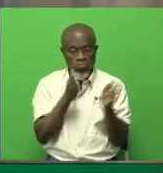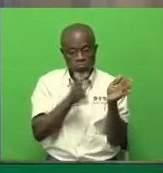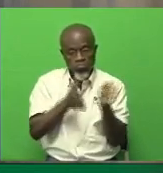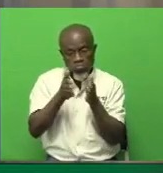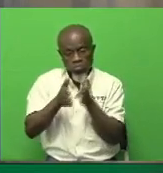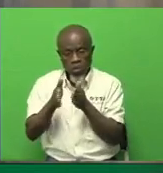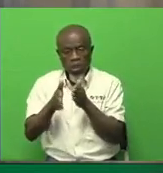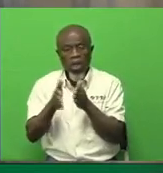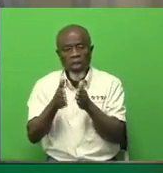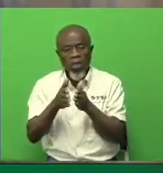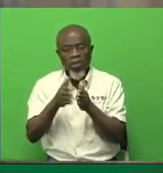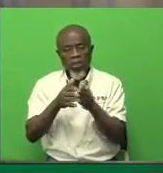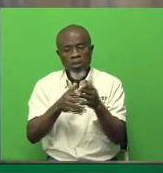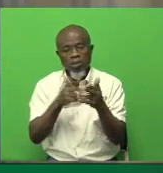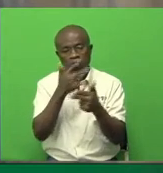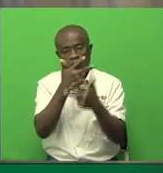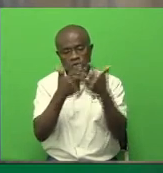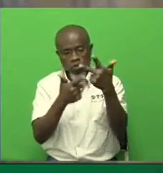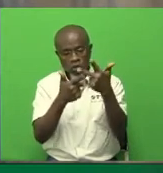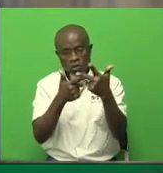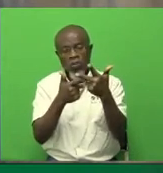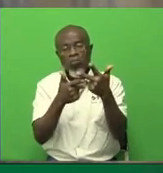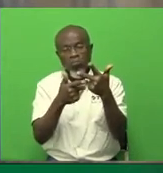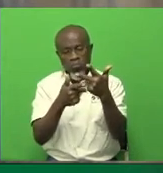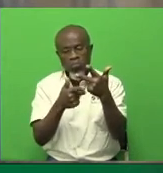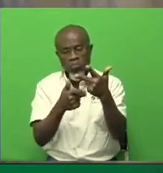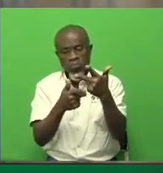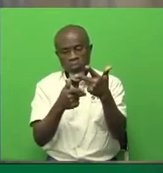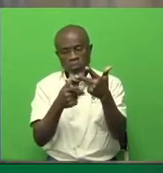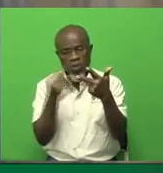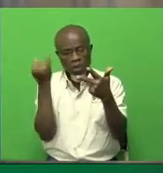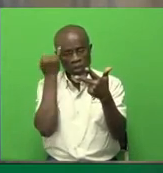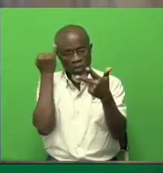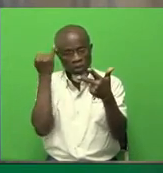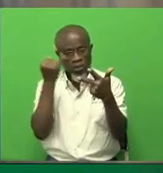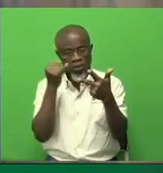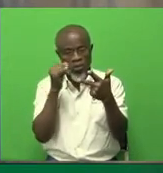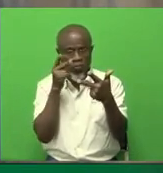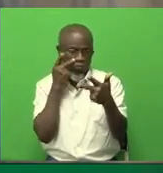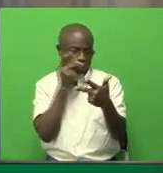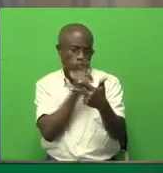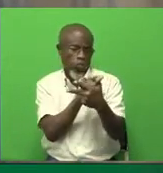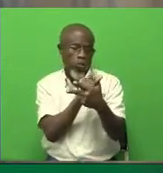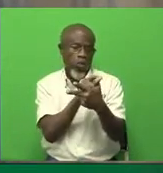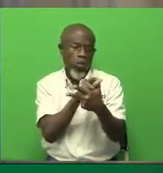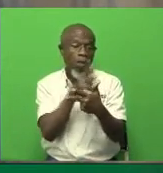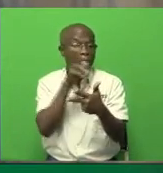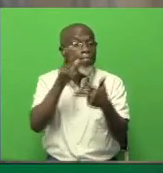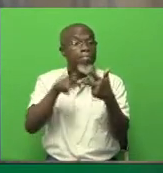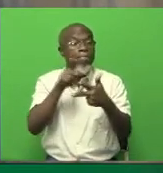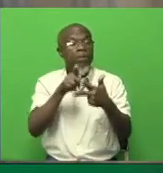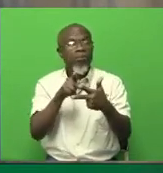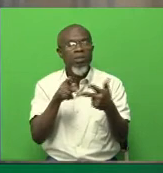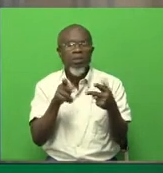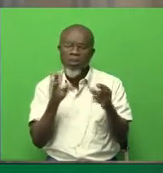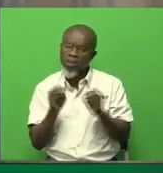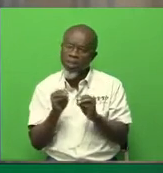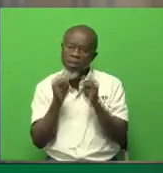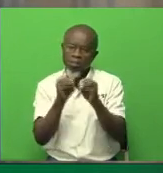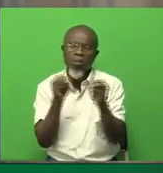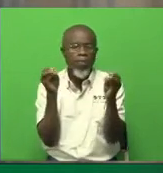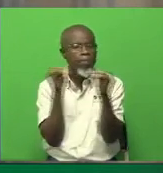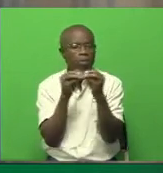interconnected principles principle one people-centered development getting people back to work most important getting